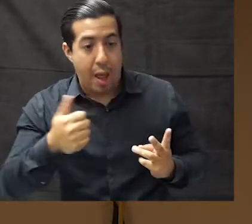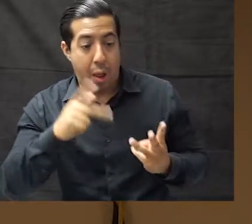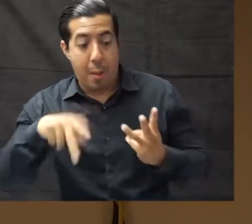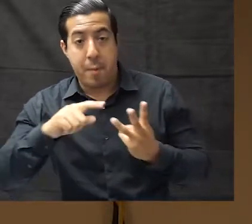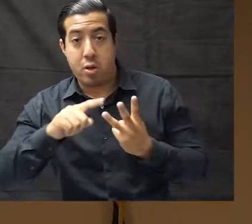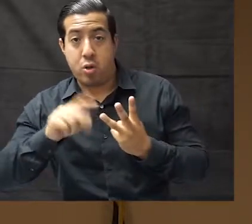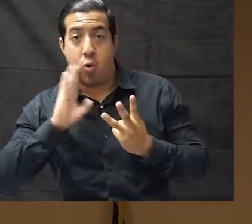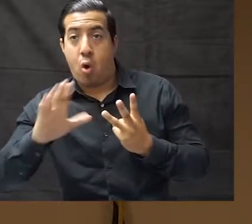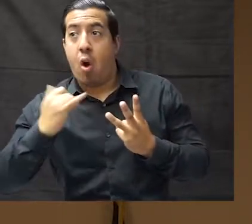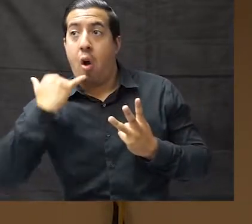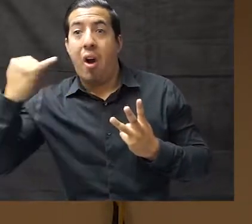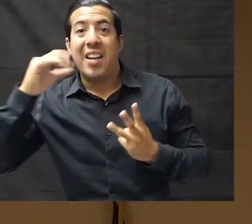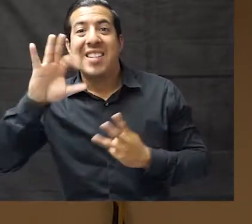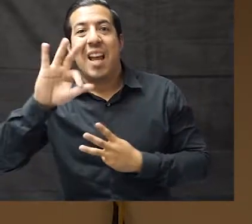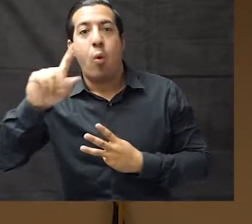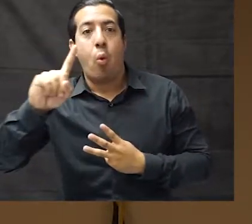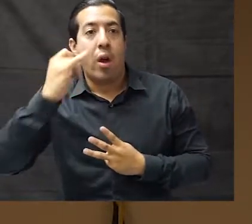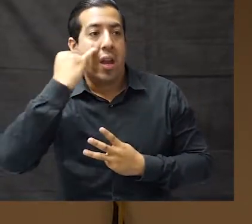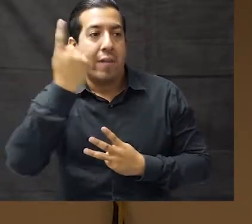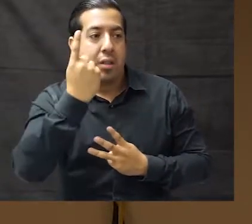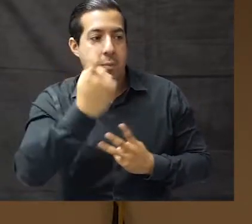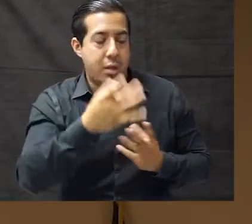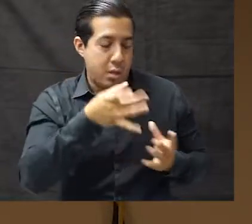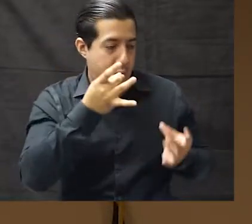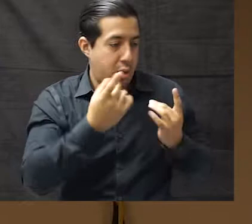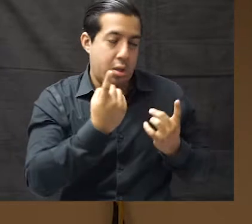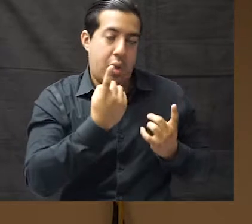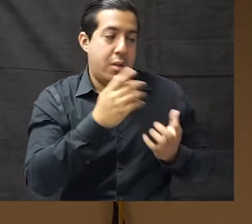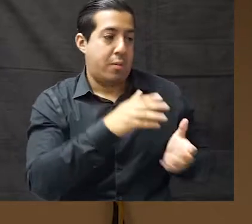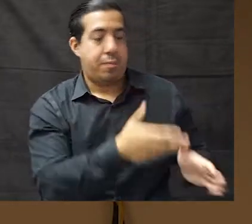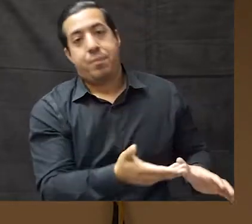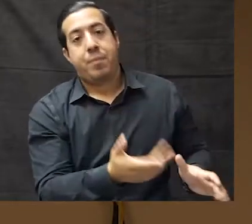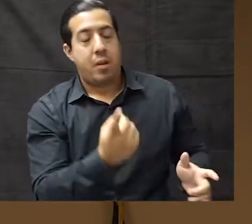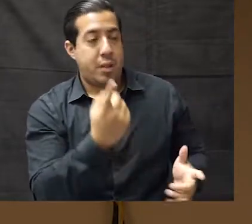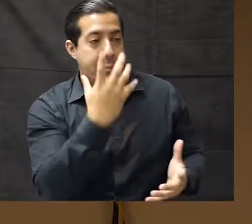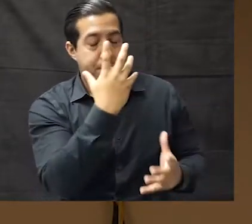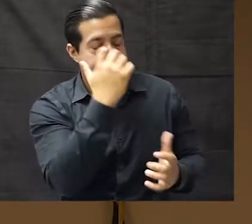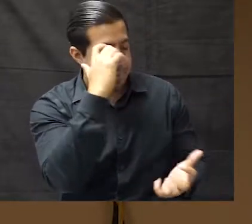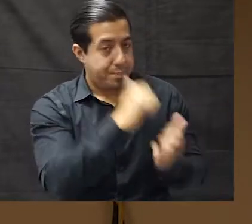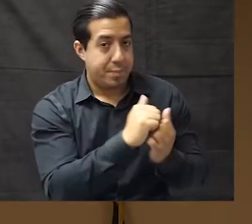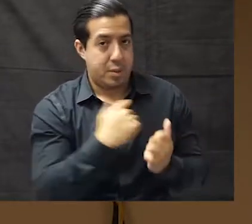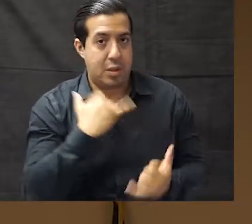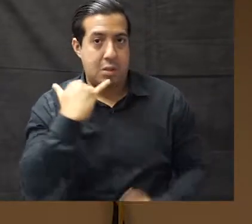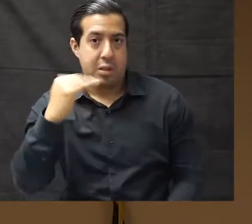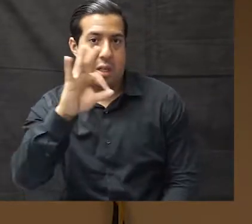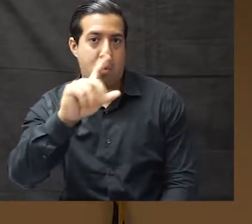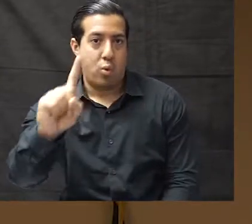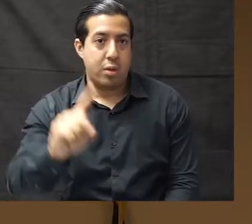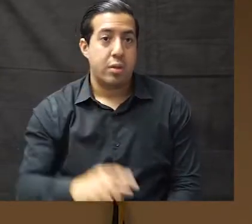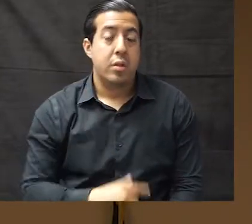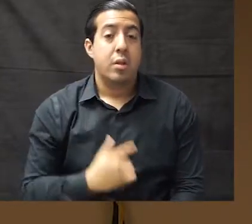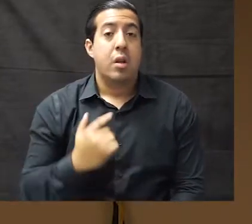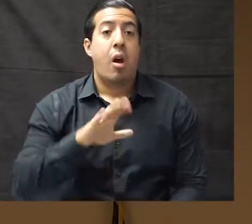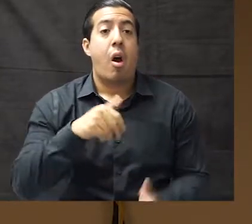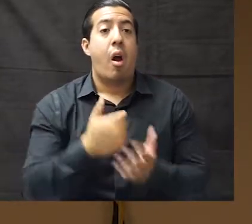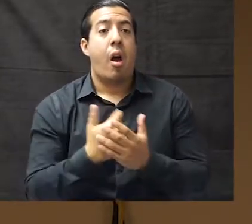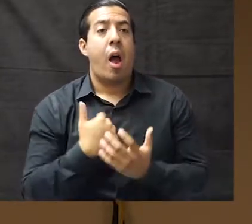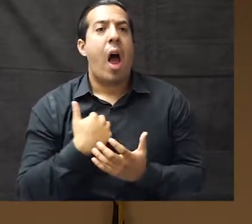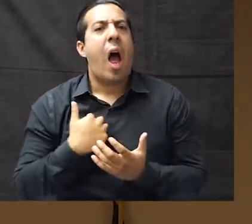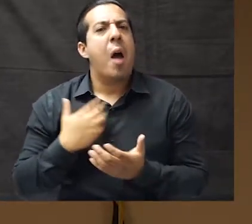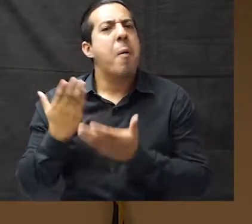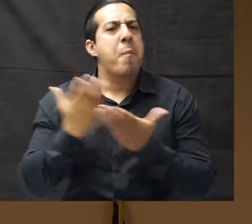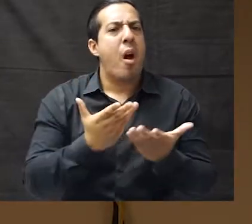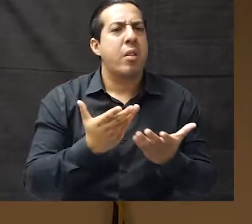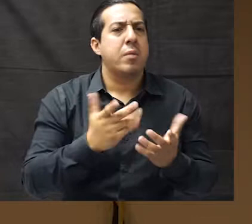These are the kinds of masks that we use in the lab, and people want to hand these around, look at them. This is called an N95, which is, I think, what the officers are